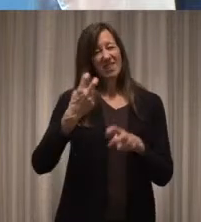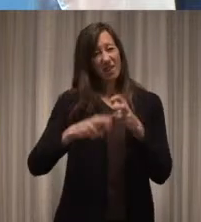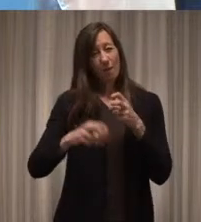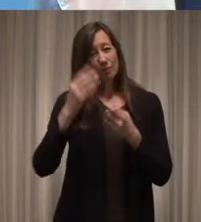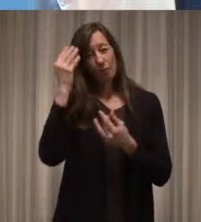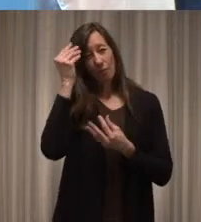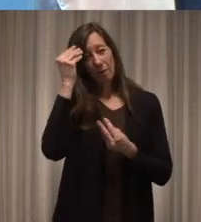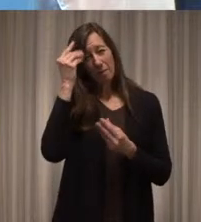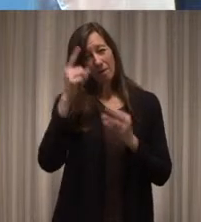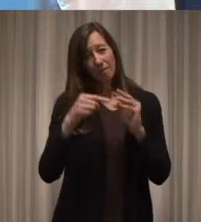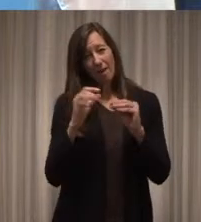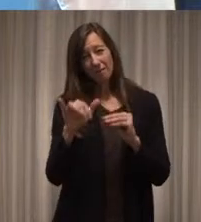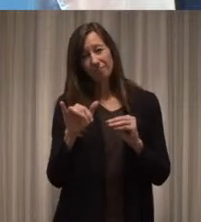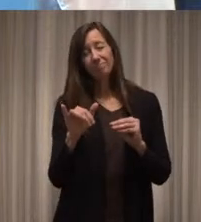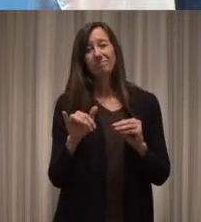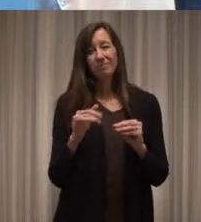transparent